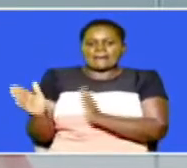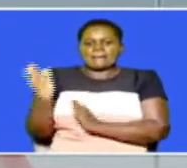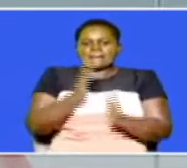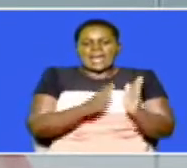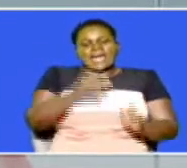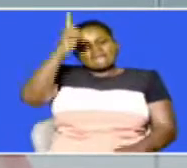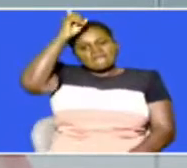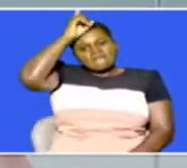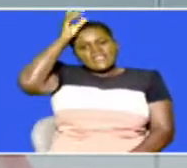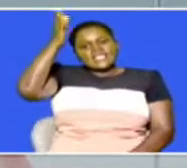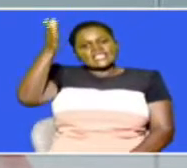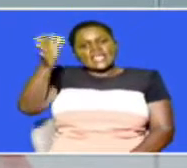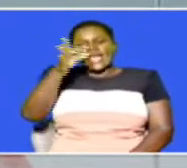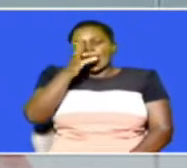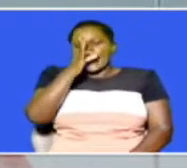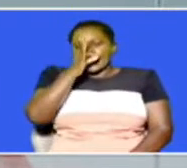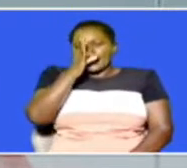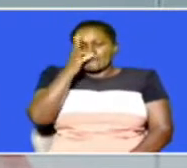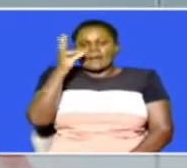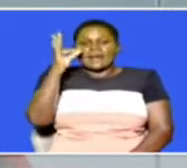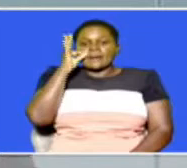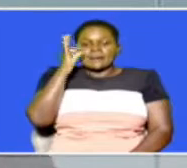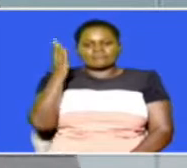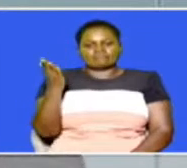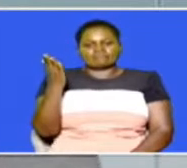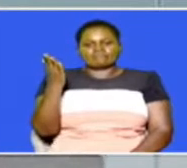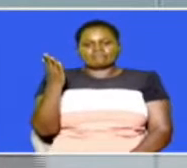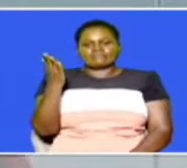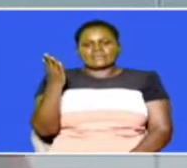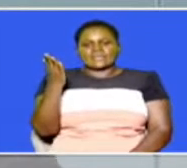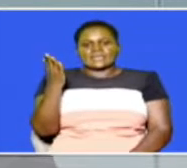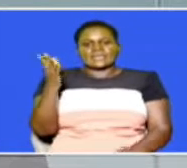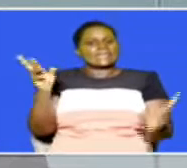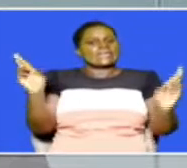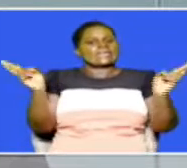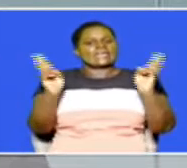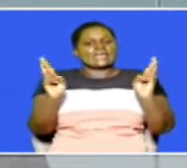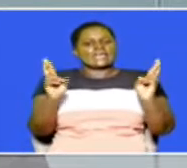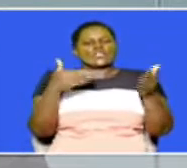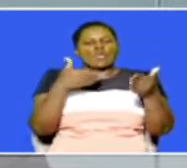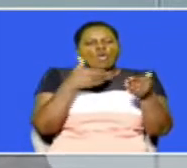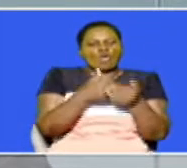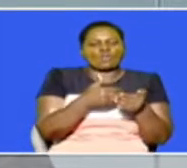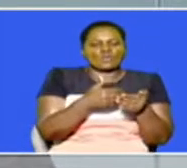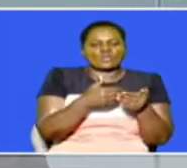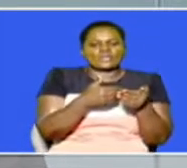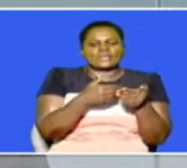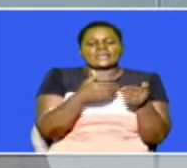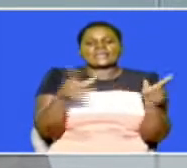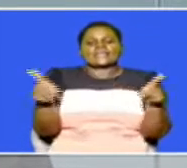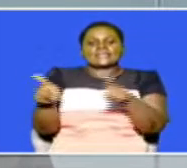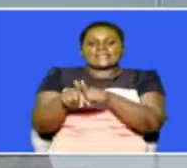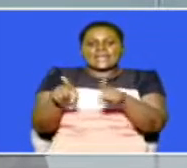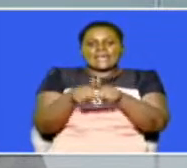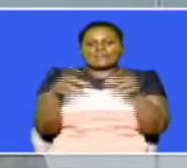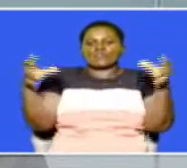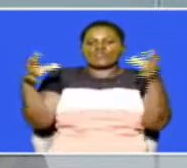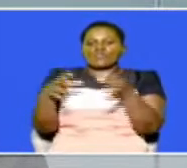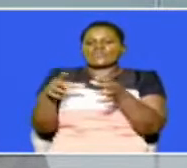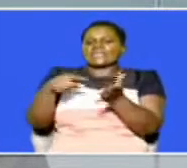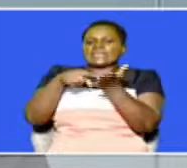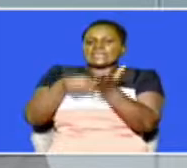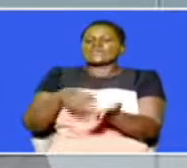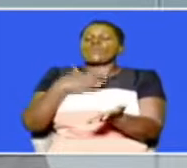in Othaya, where the body of the former president will be laid to rest, are almost complete. Now this, even as locals insist